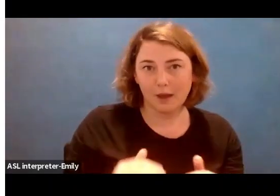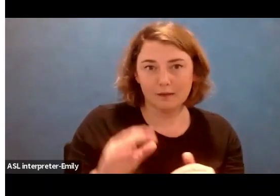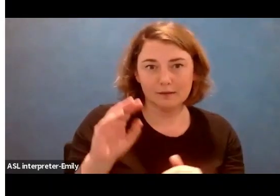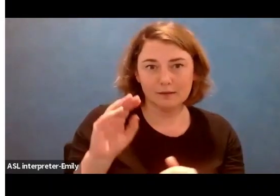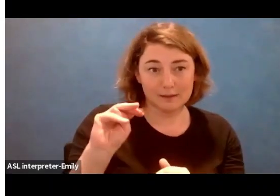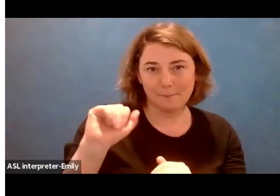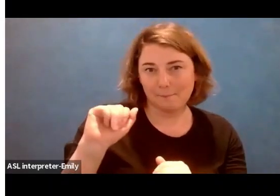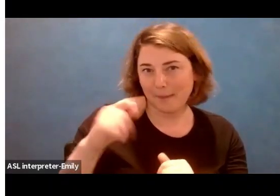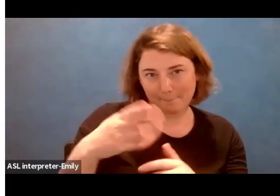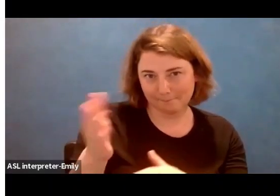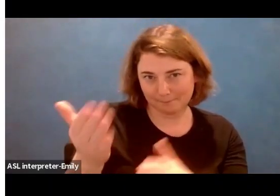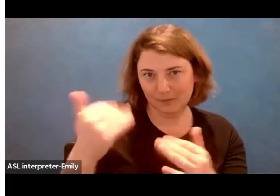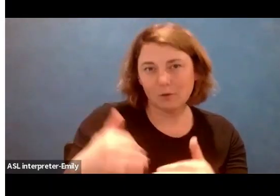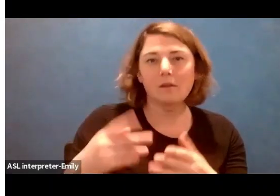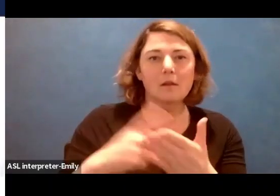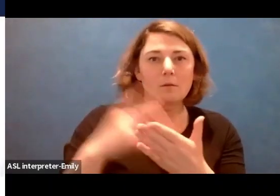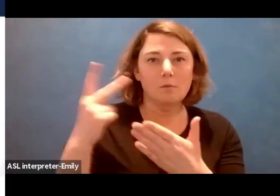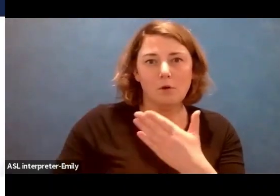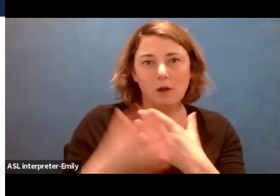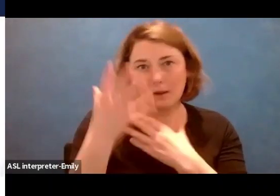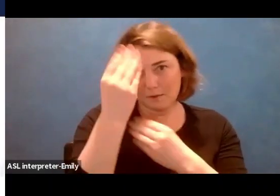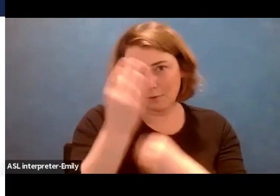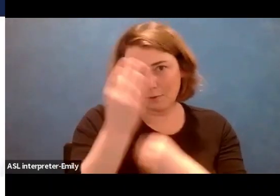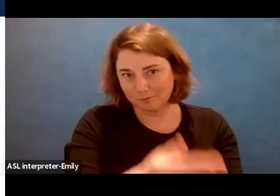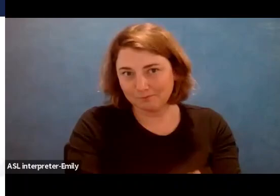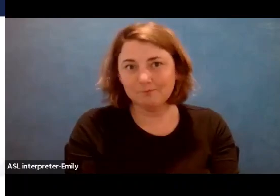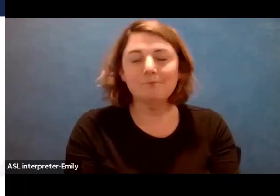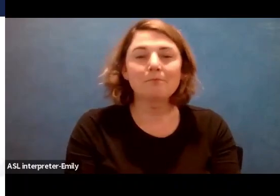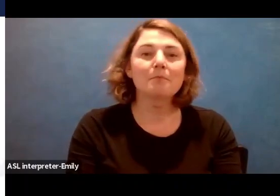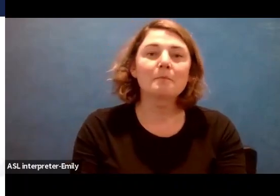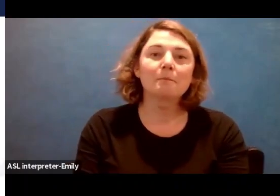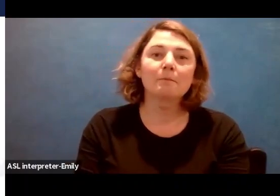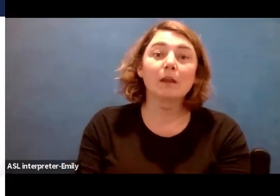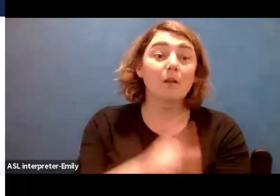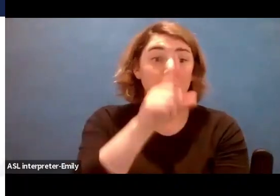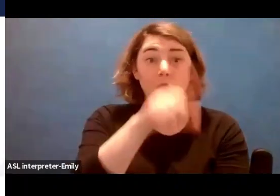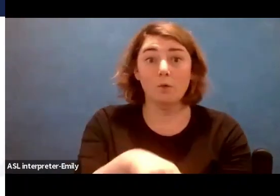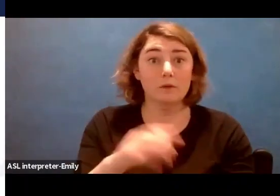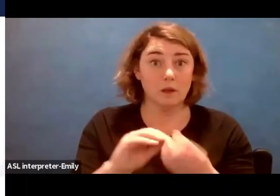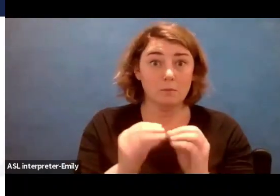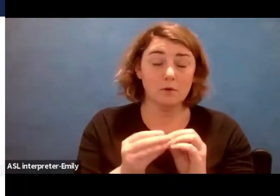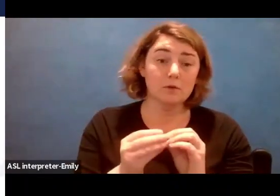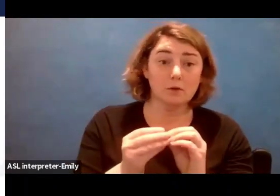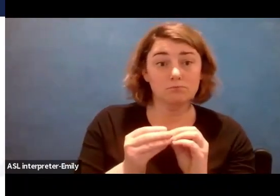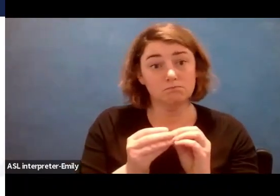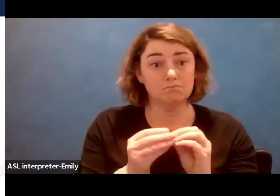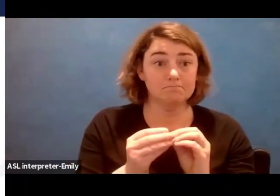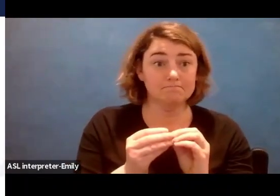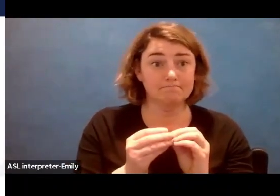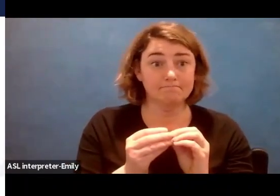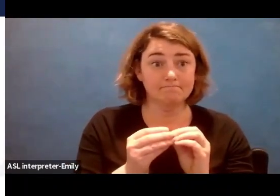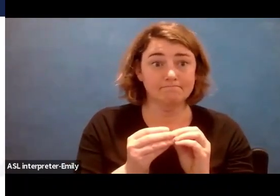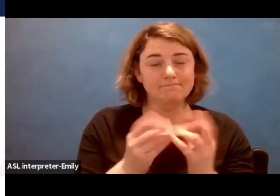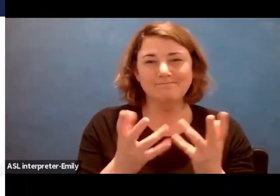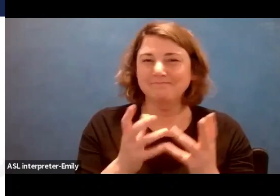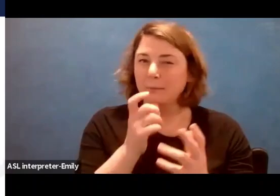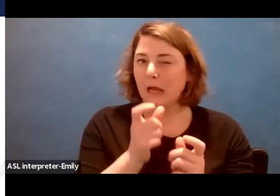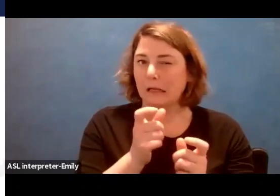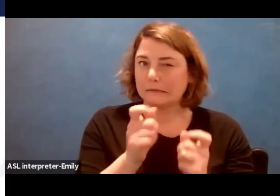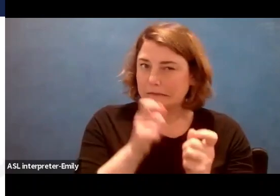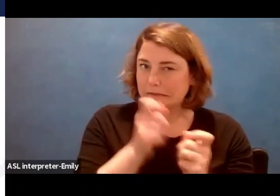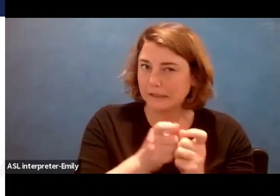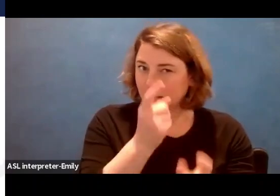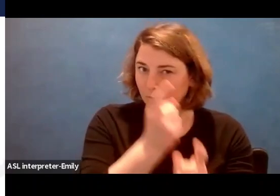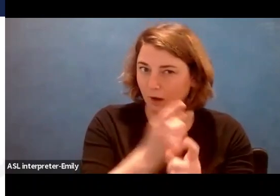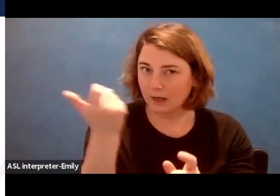map screen to the program information. These numbers are probably not quite right anymore